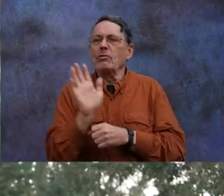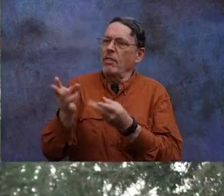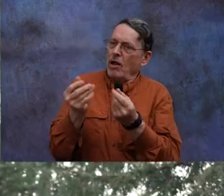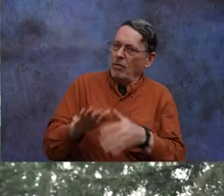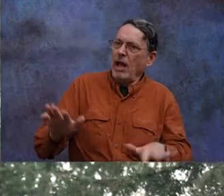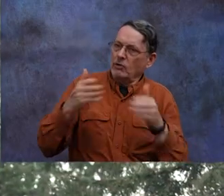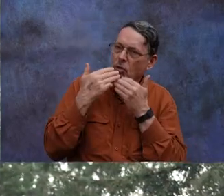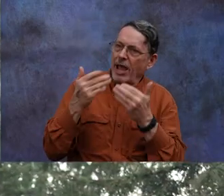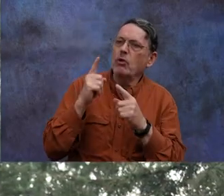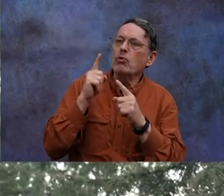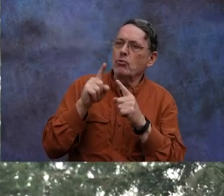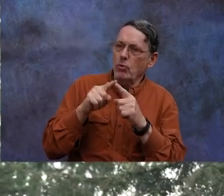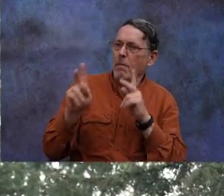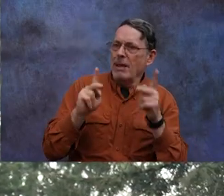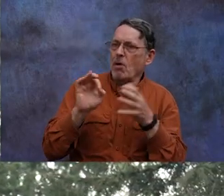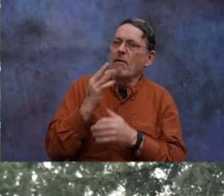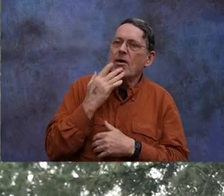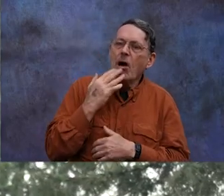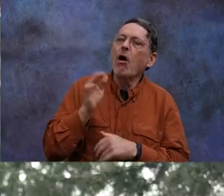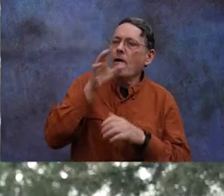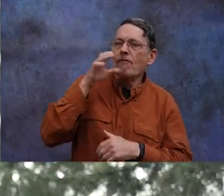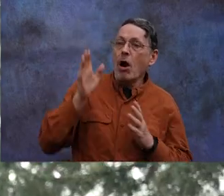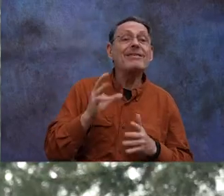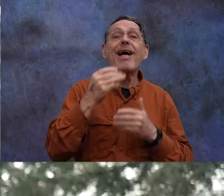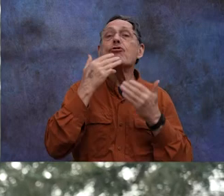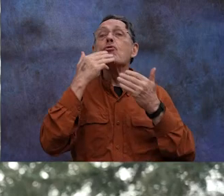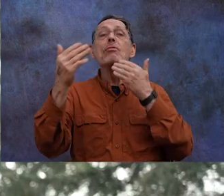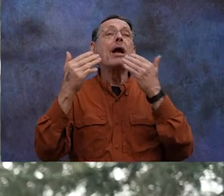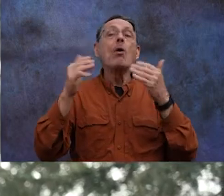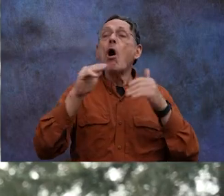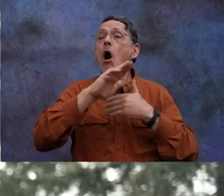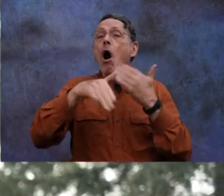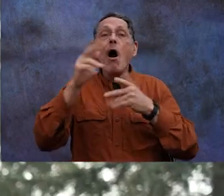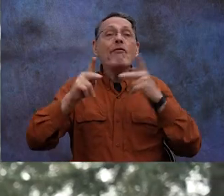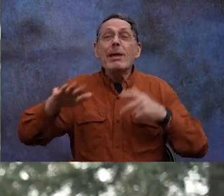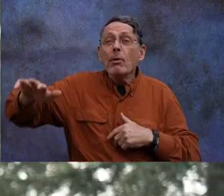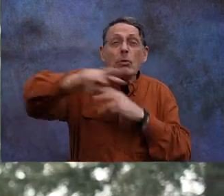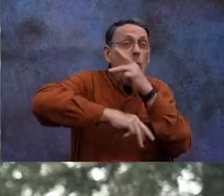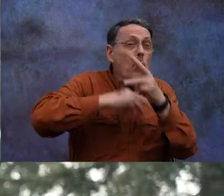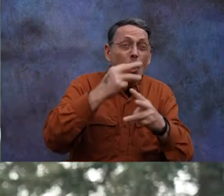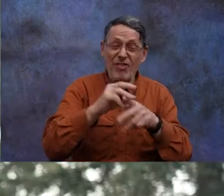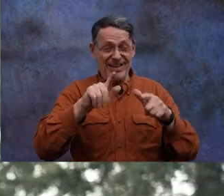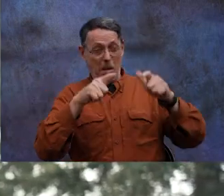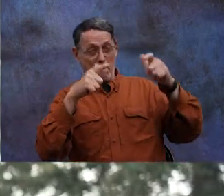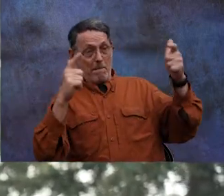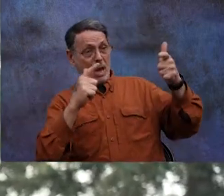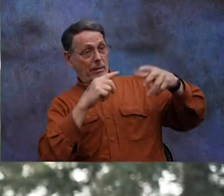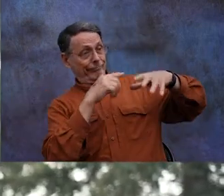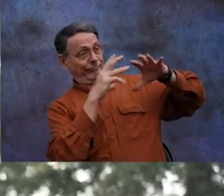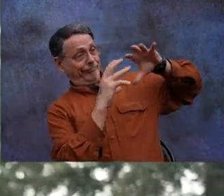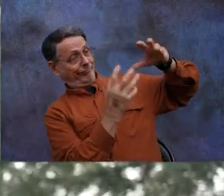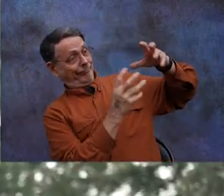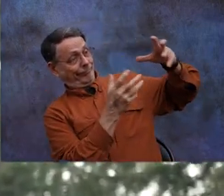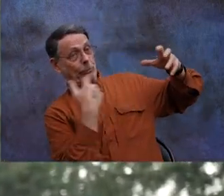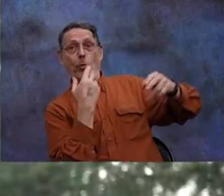And again, to all of those all around the world on this big blue marble we call home who will be